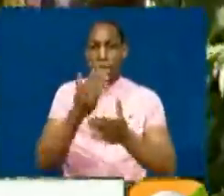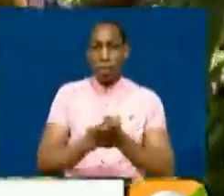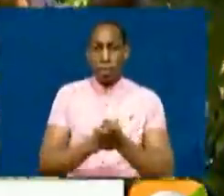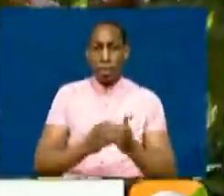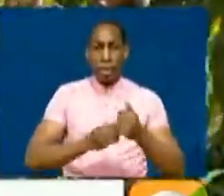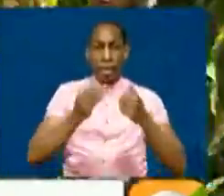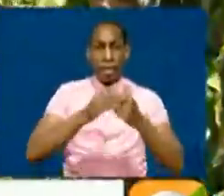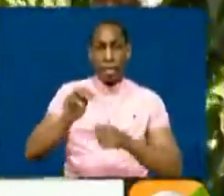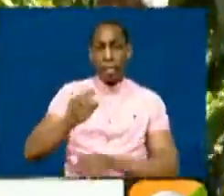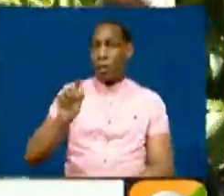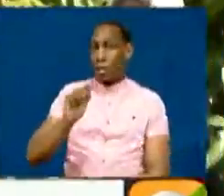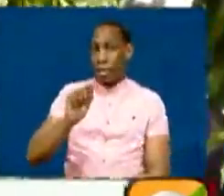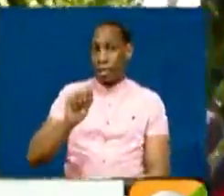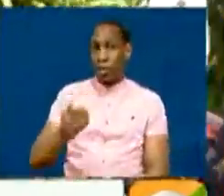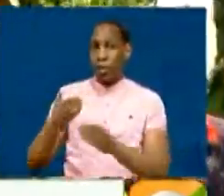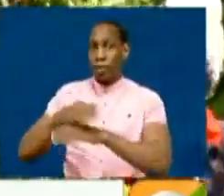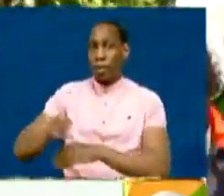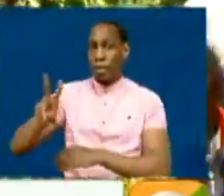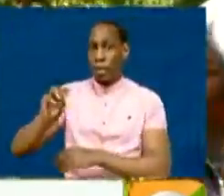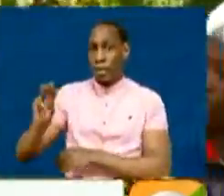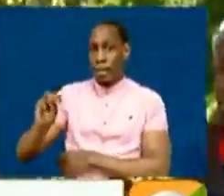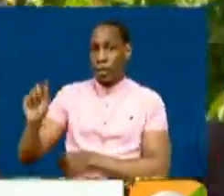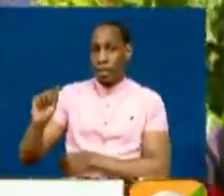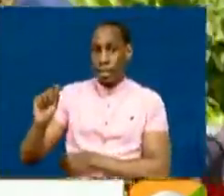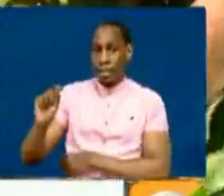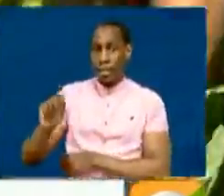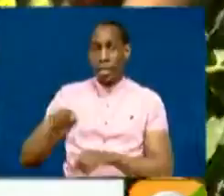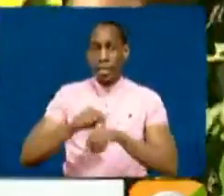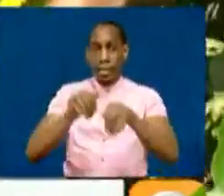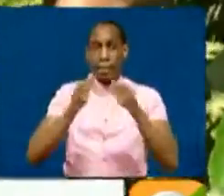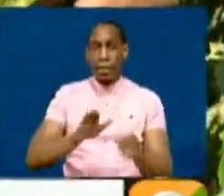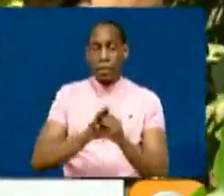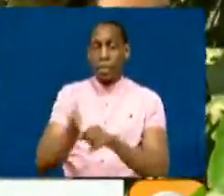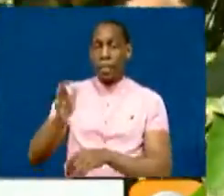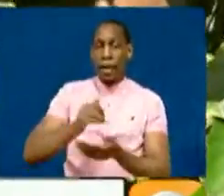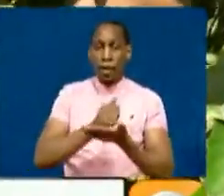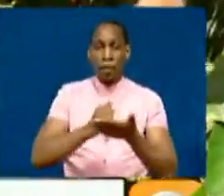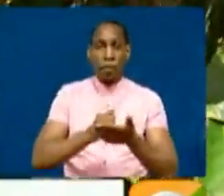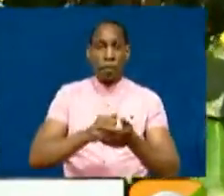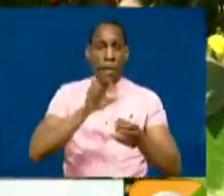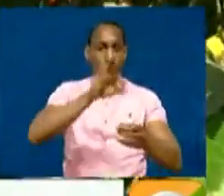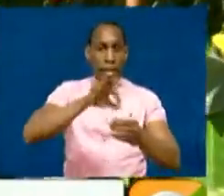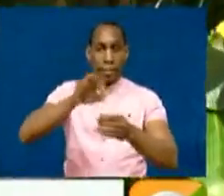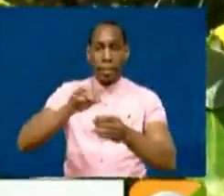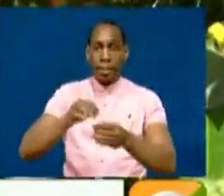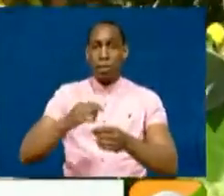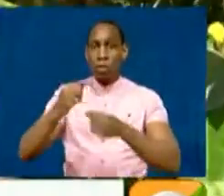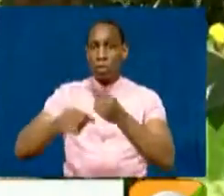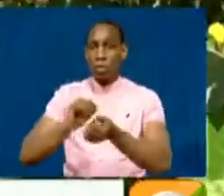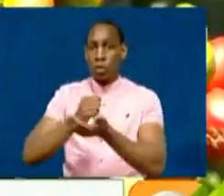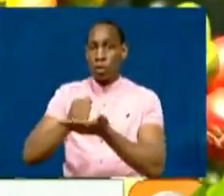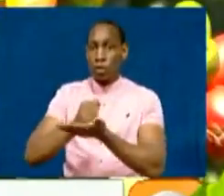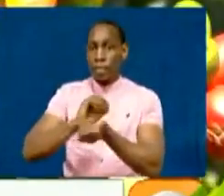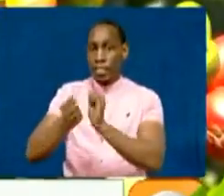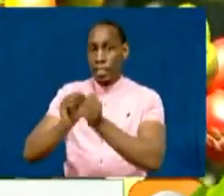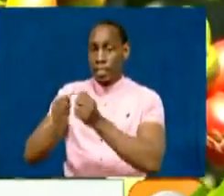from 18 million tons to over 20 million tons as more farmers go back to their farms thanks to the ongoing coffee